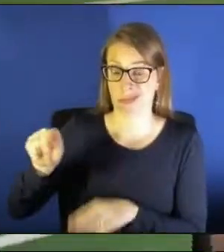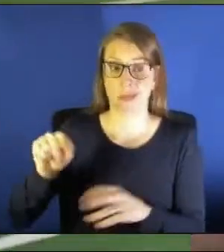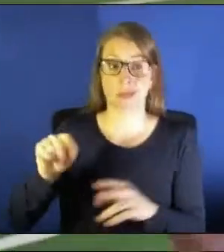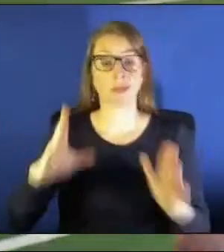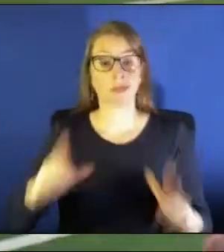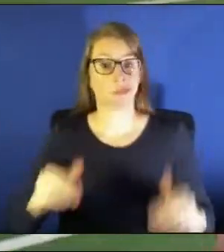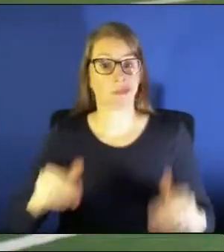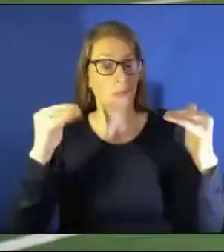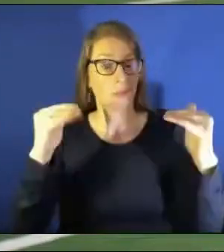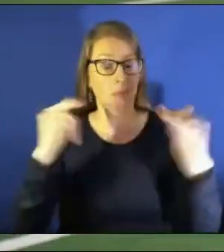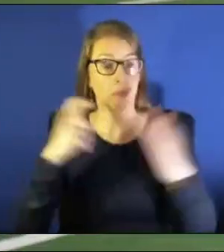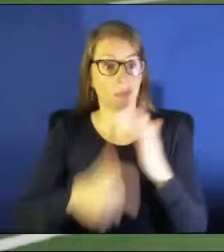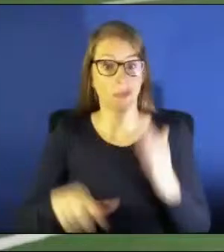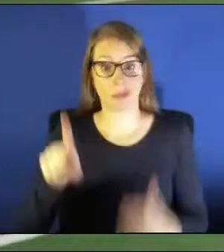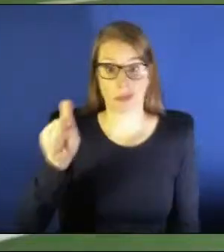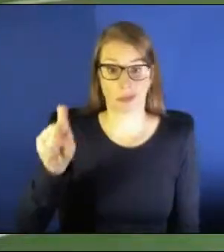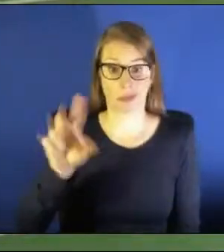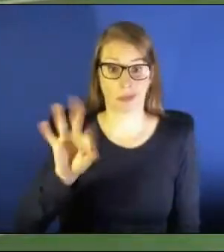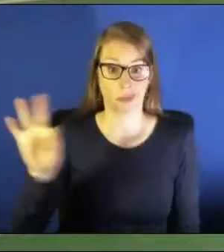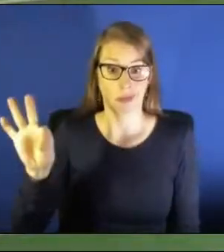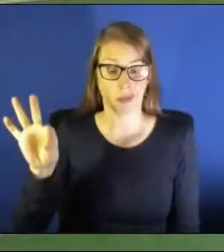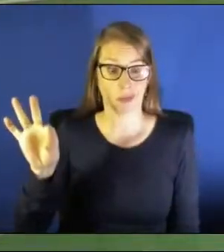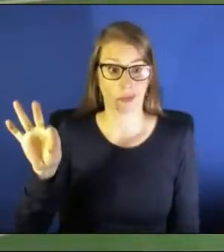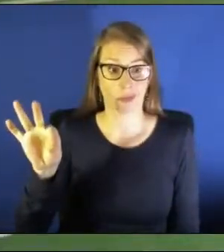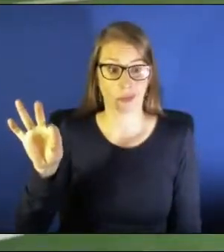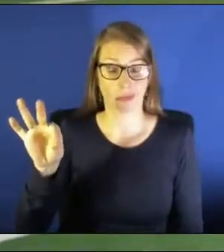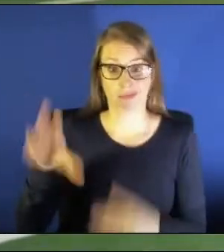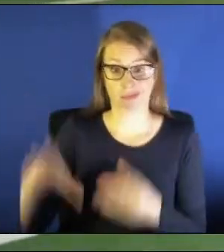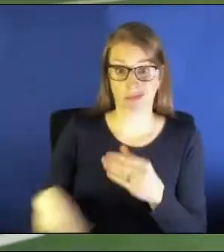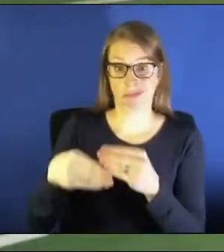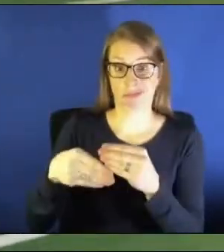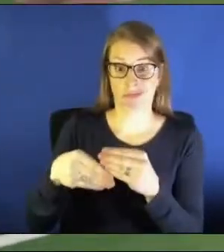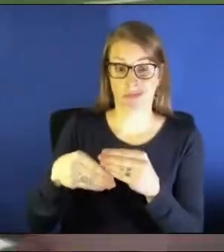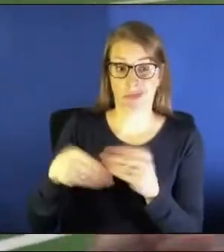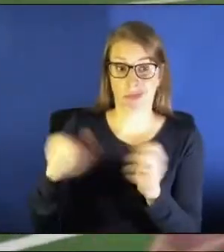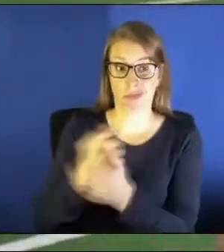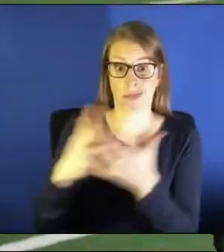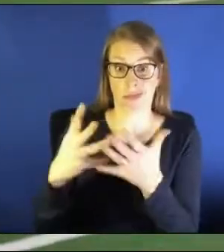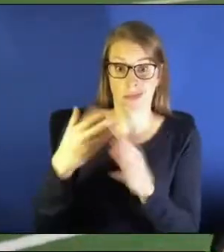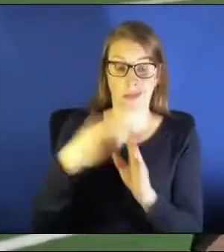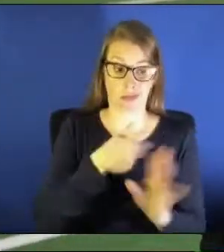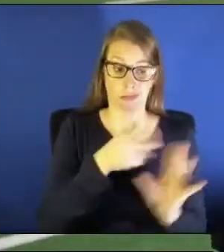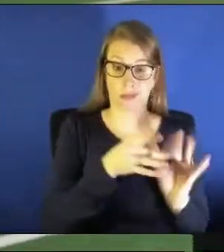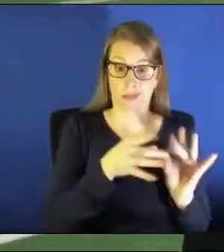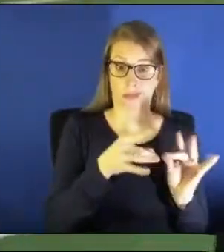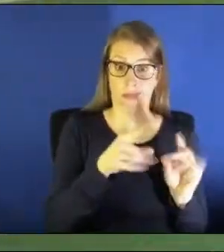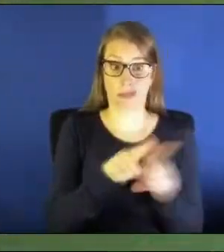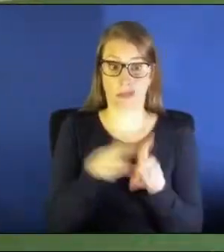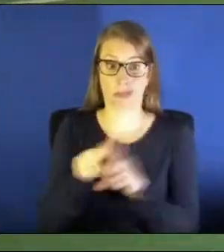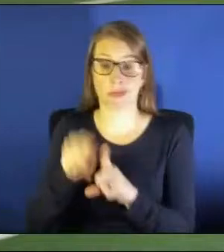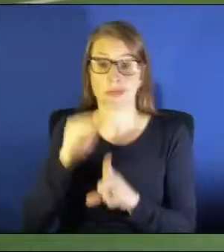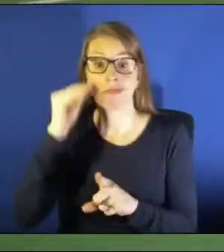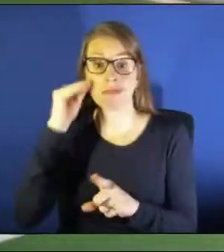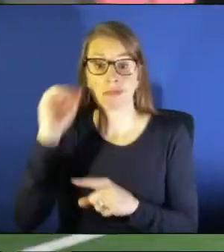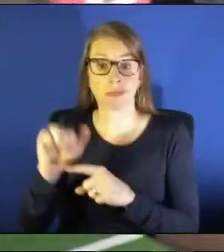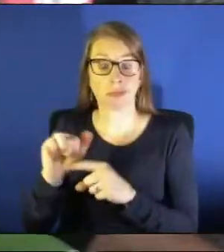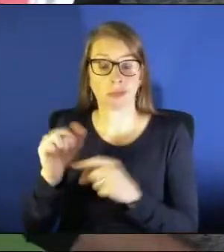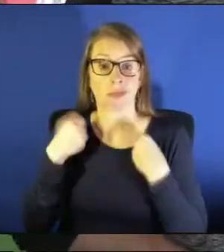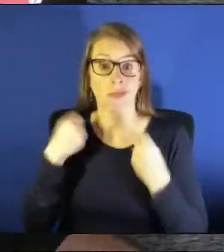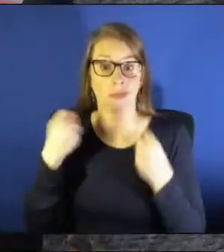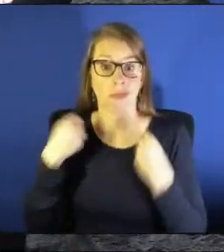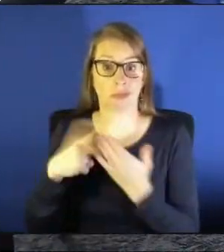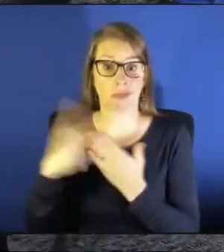which will be $199, in addition to that, you get everything as stated previously, plus a home exercise program. So do you think I gave you